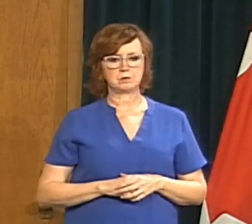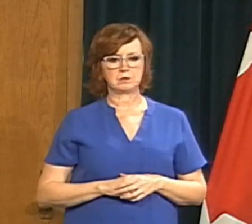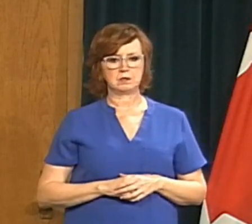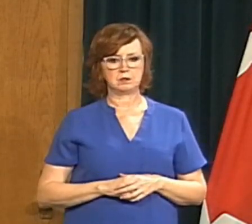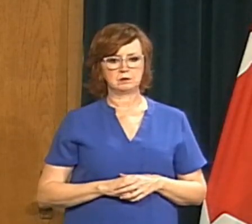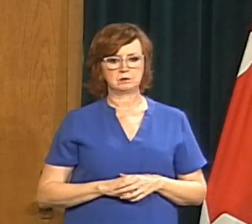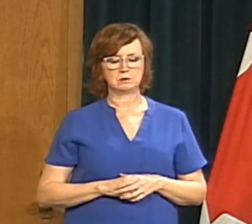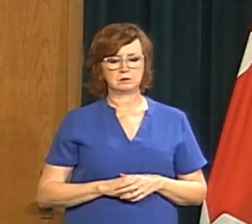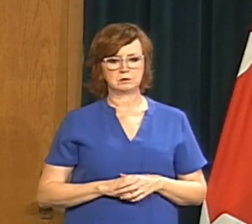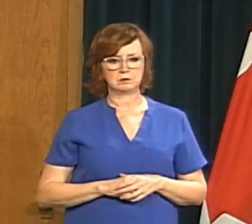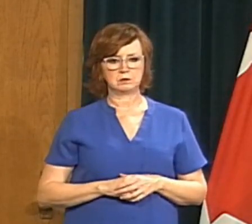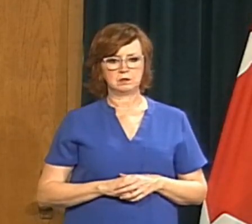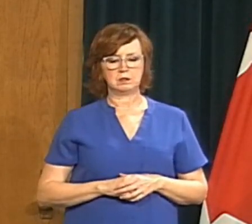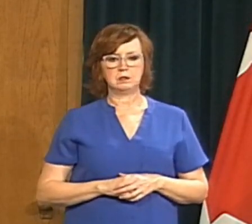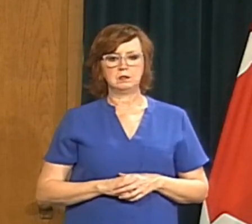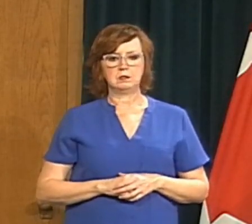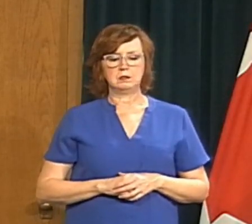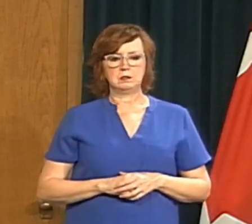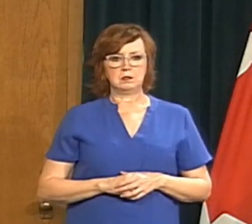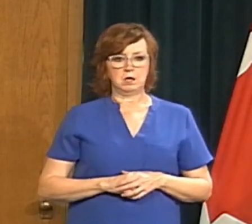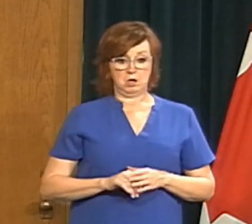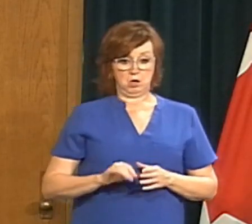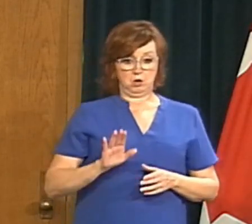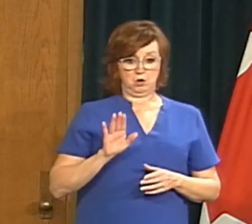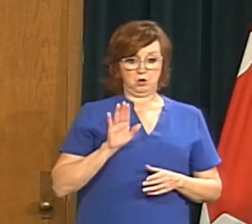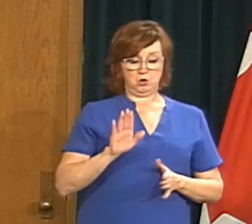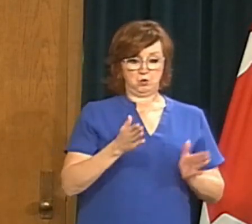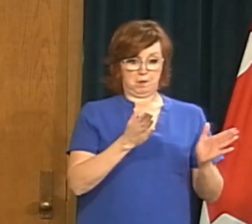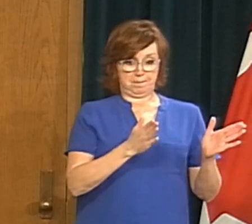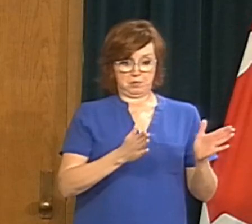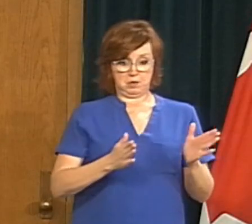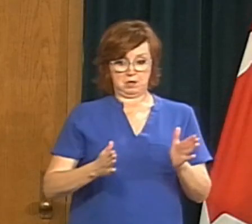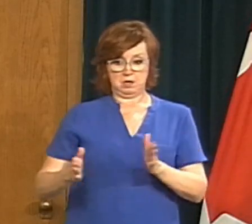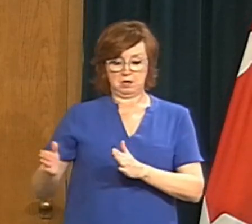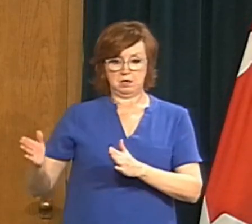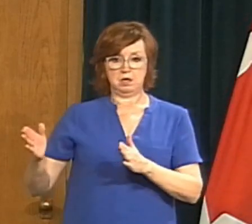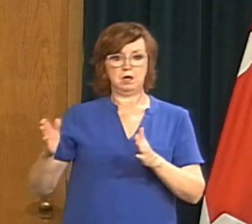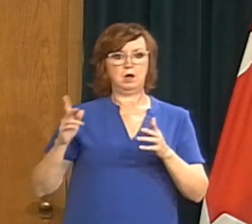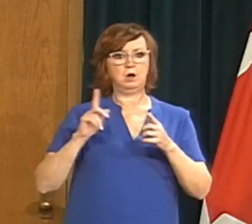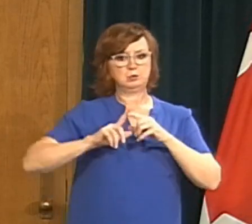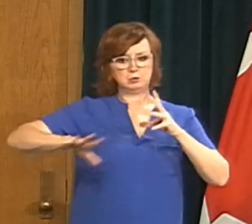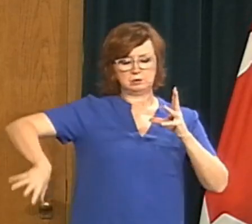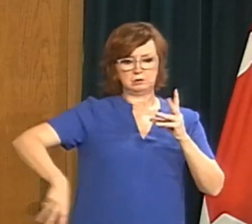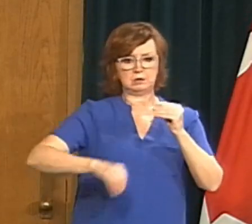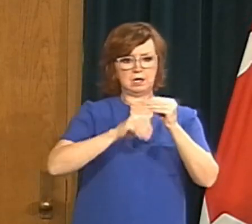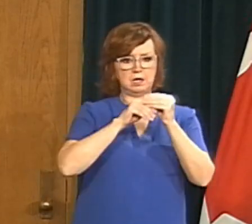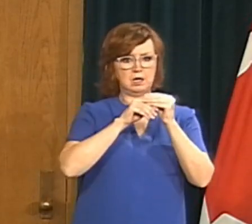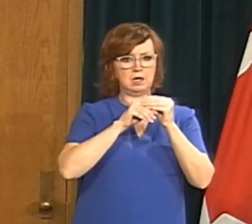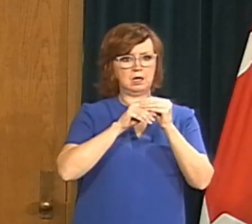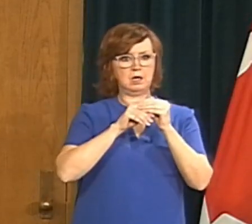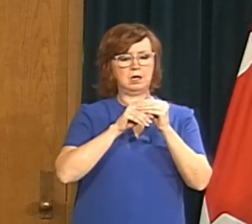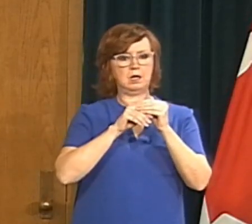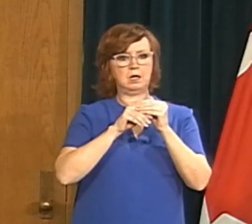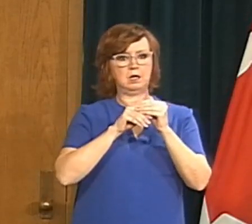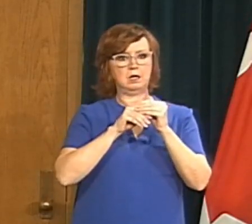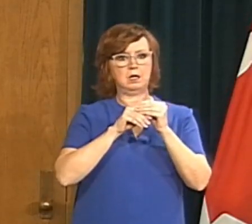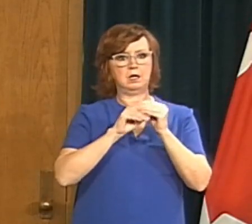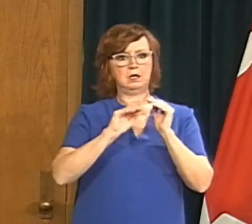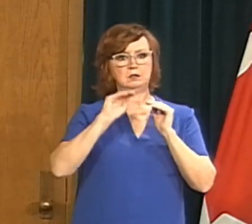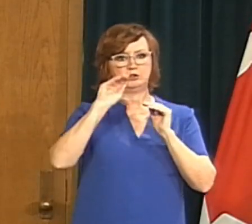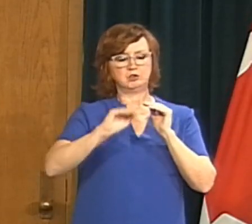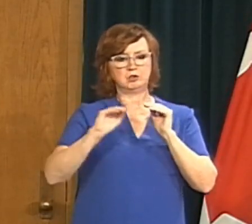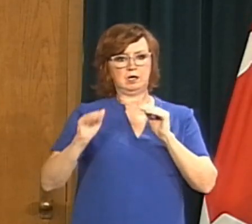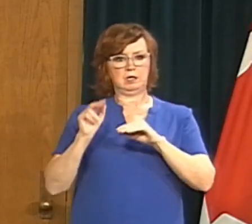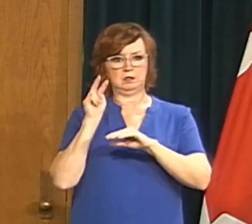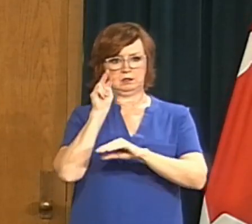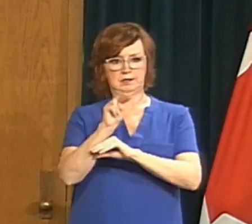The plan to extend availability and expand child care services for people returning to work in